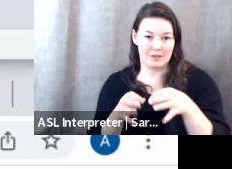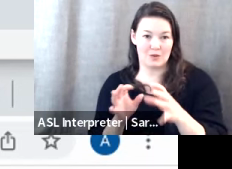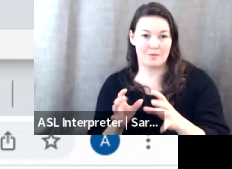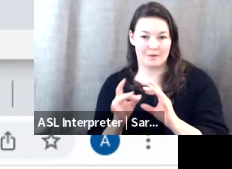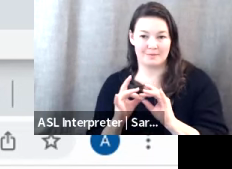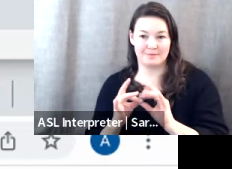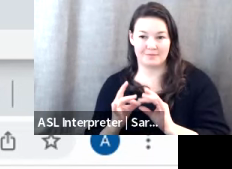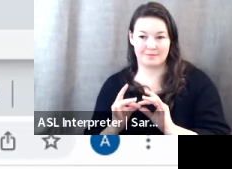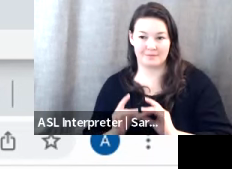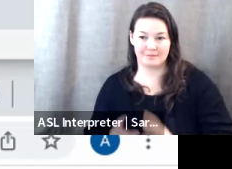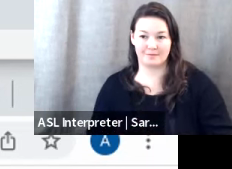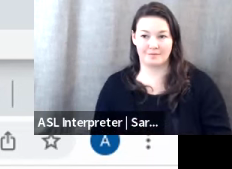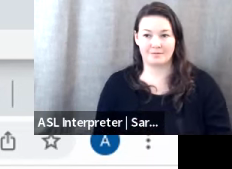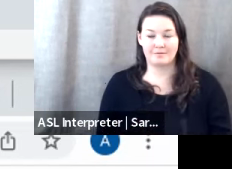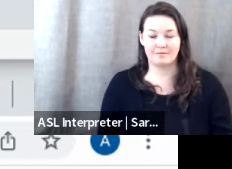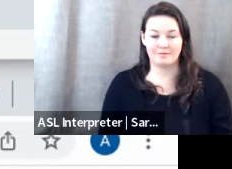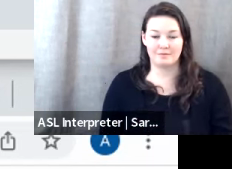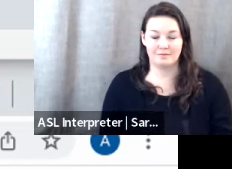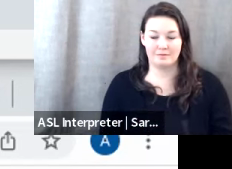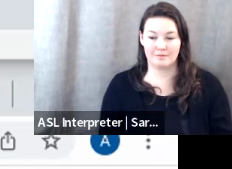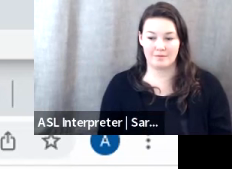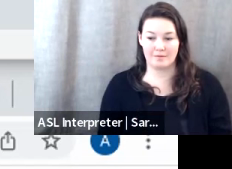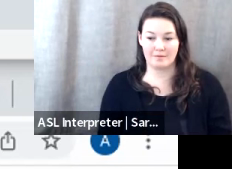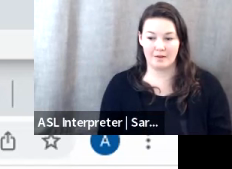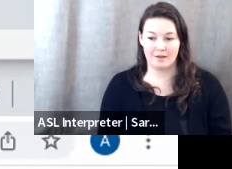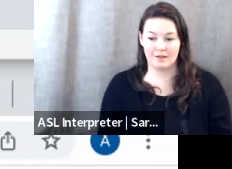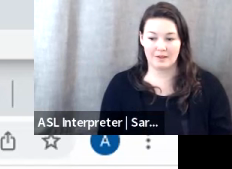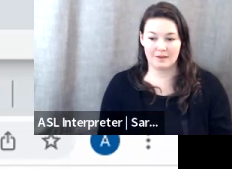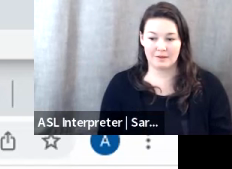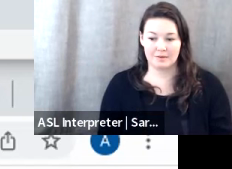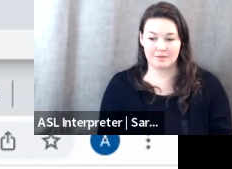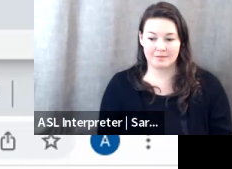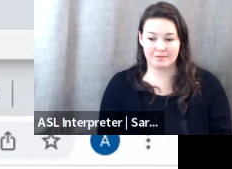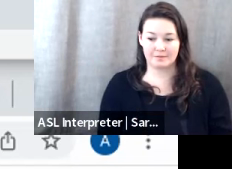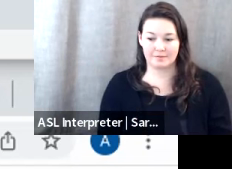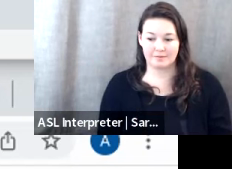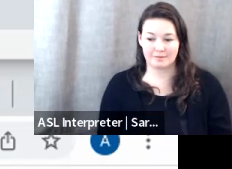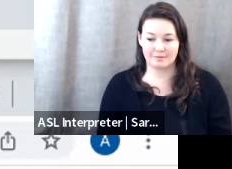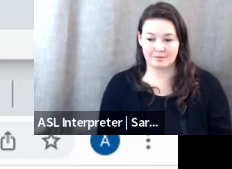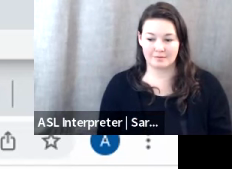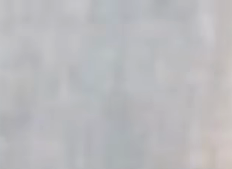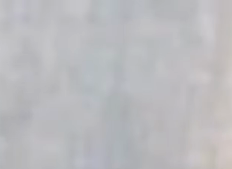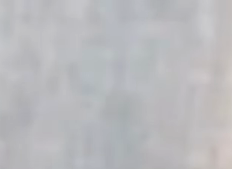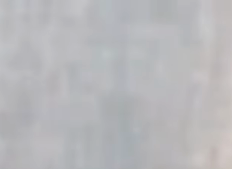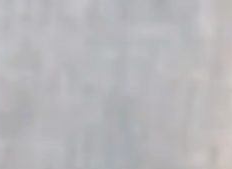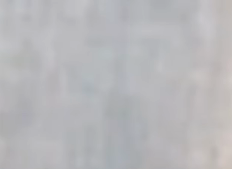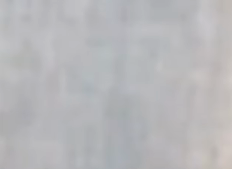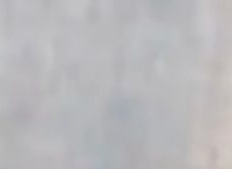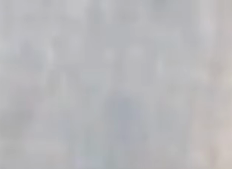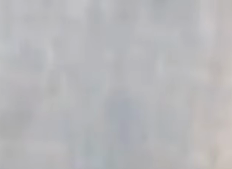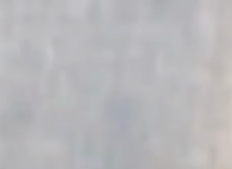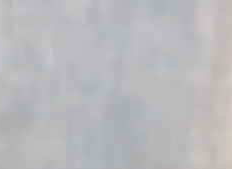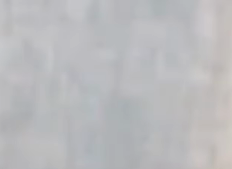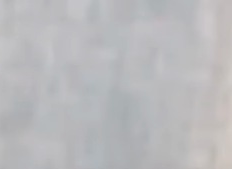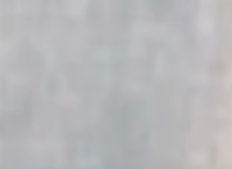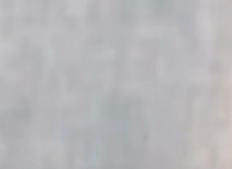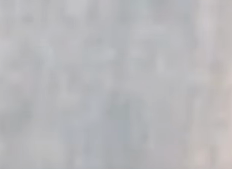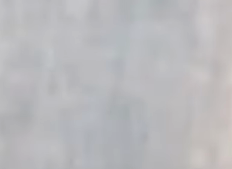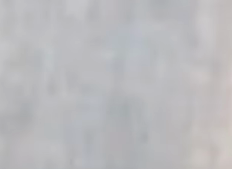poner comentarios ahí en el chat, va a grabarlos. Muchas gracias a todos por el comentario. Ahora voy a pasar el batón a Rebeca. Nos quedan unos